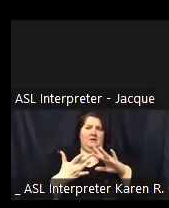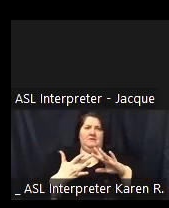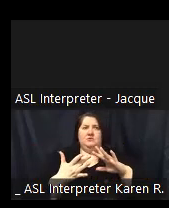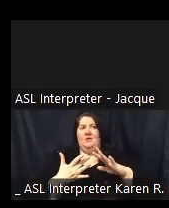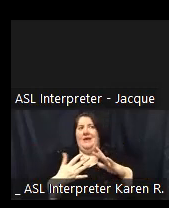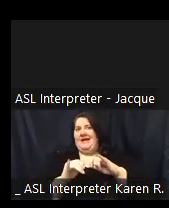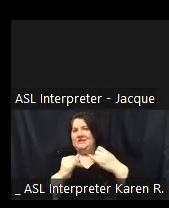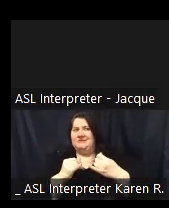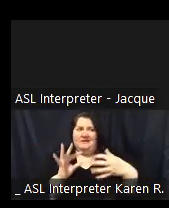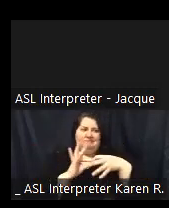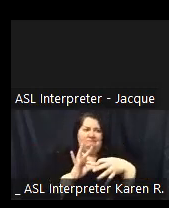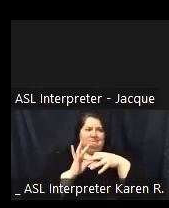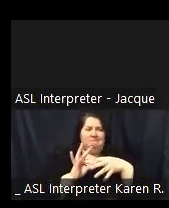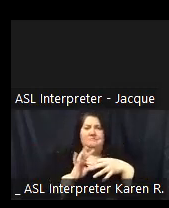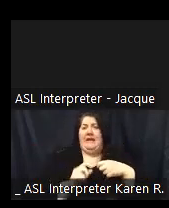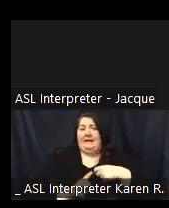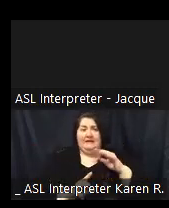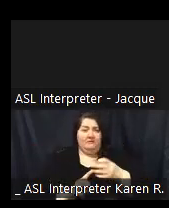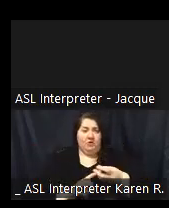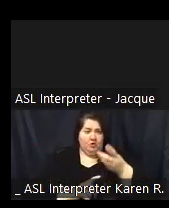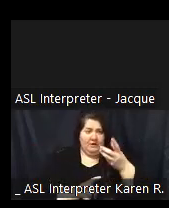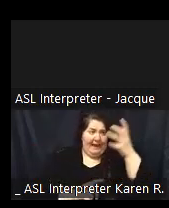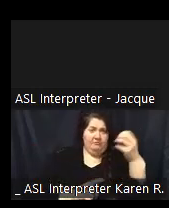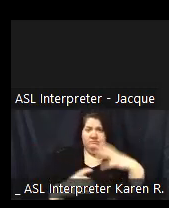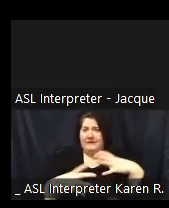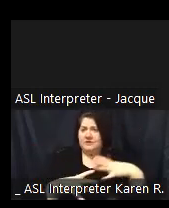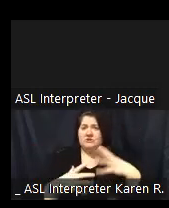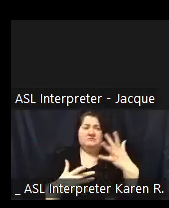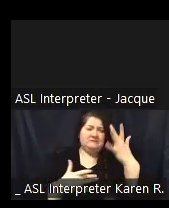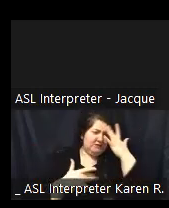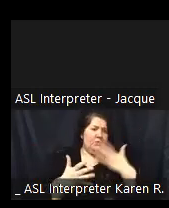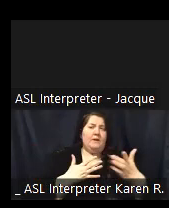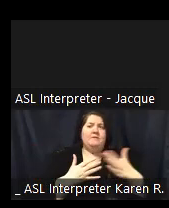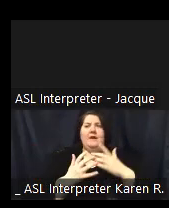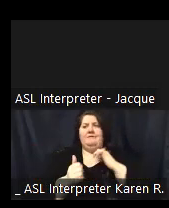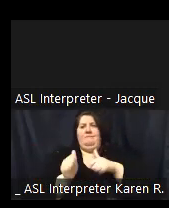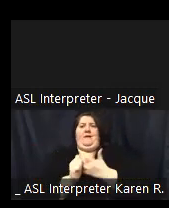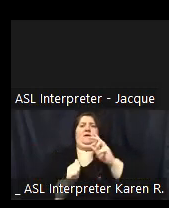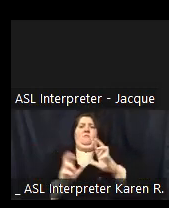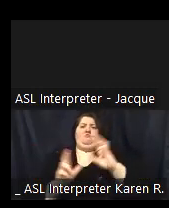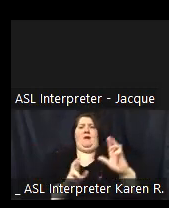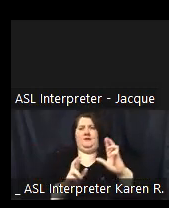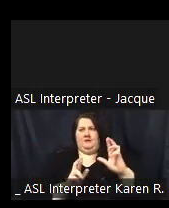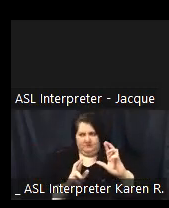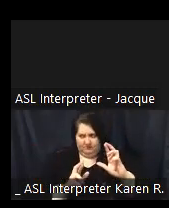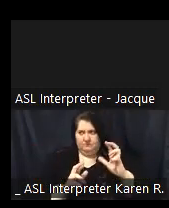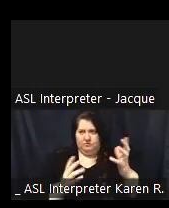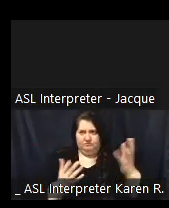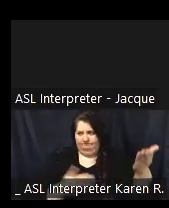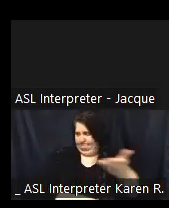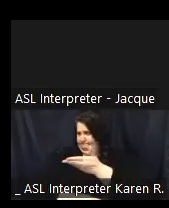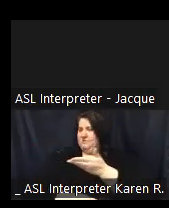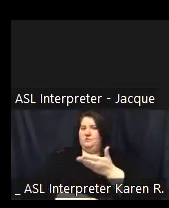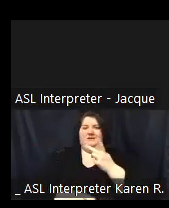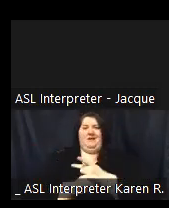loop and connect with someone else if needed, if you're going to be unavailable. And I've already seen folks doing this.